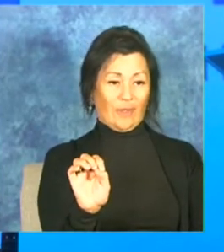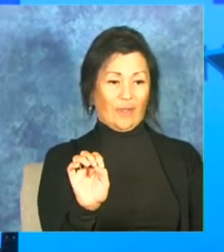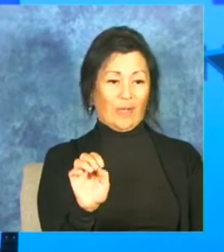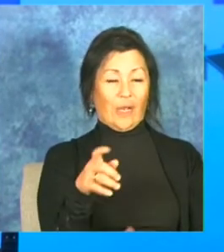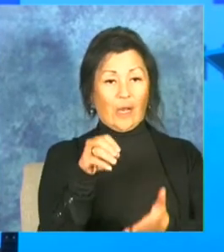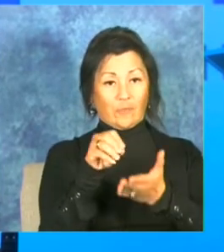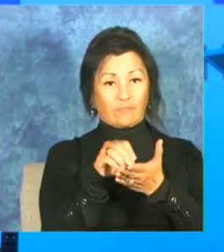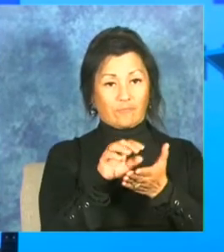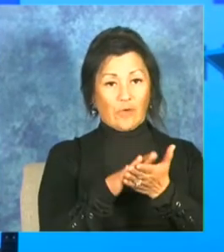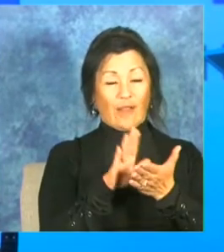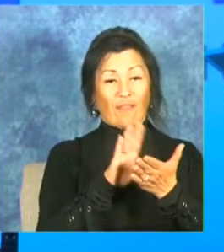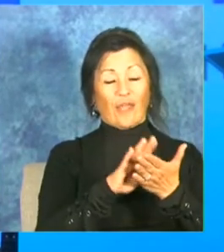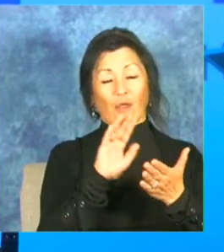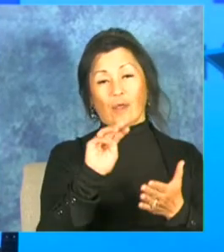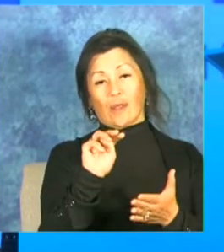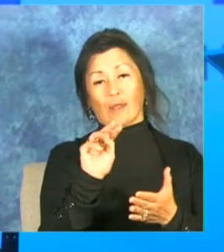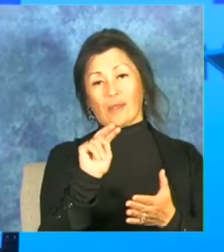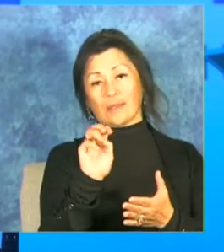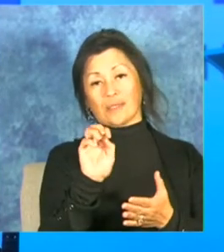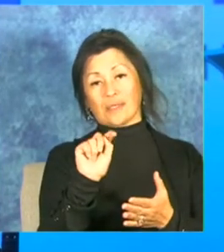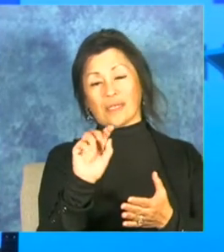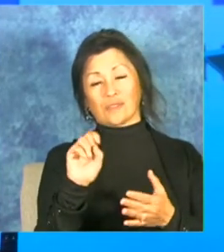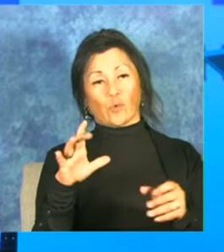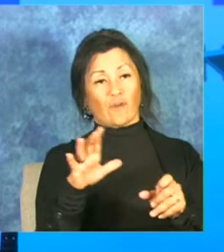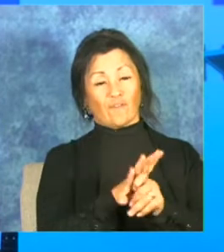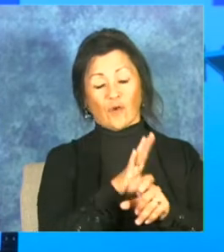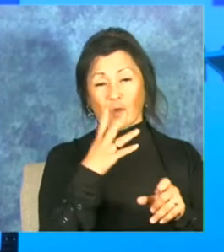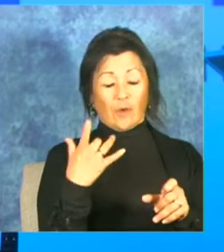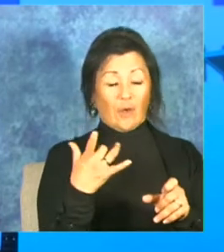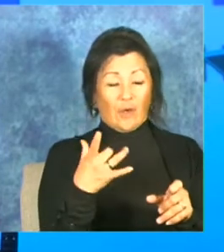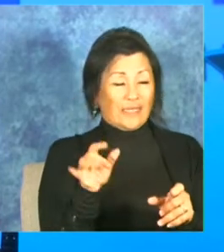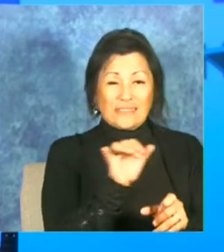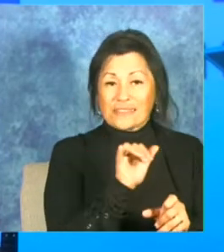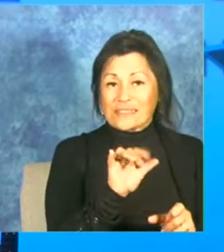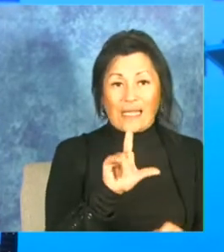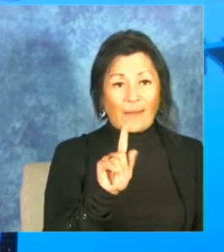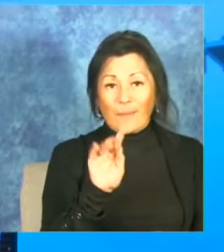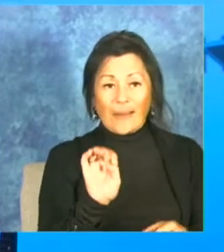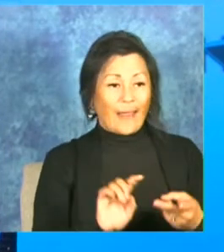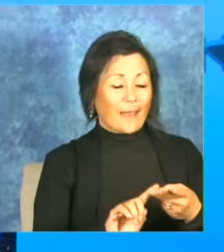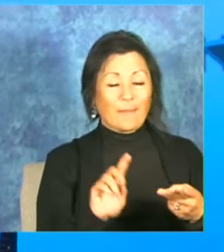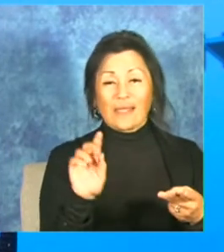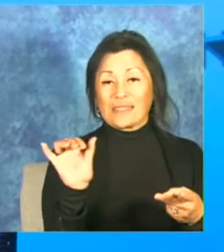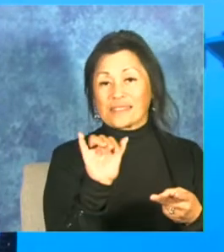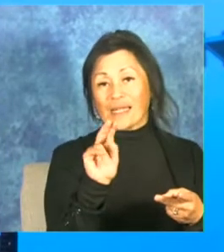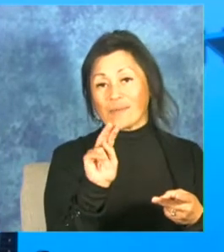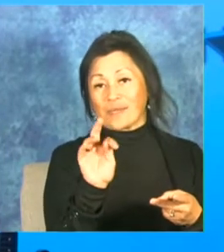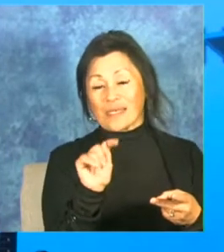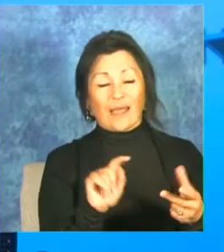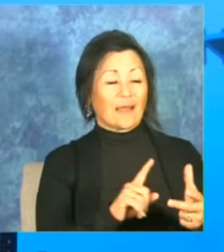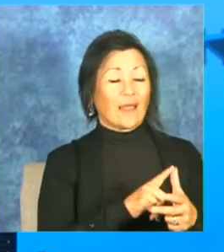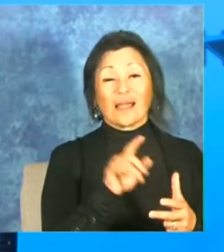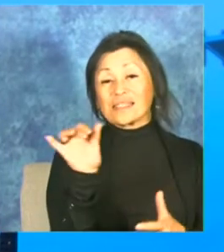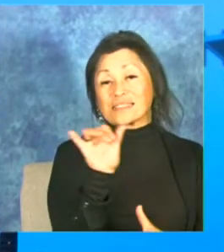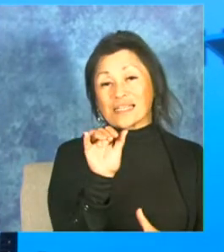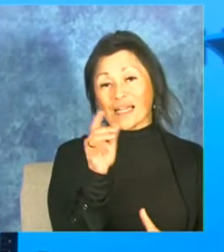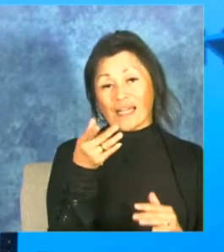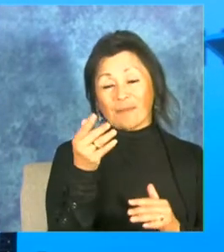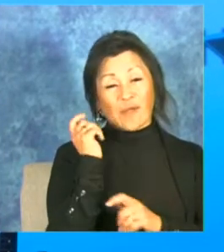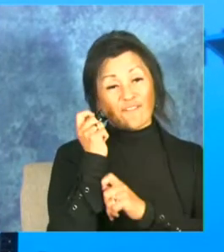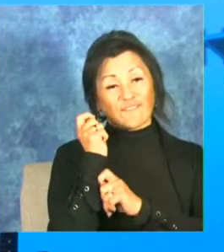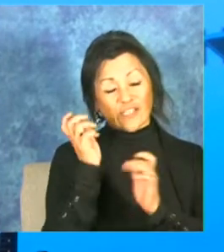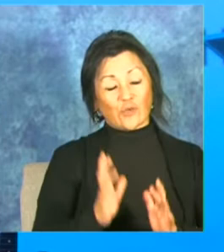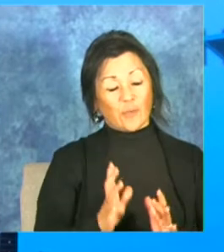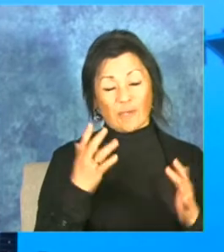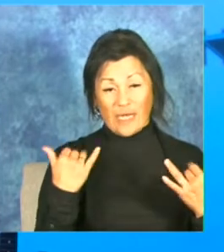writes that their nets were full, even though it's the same lake, the same nets, and the same fishermen, their nets are full